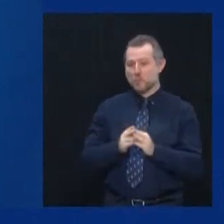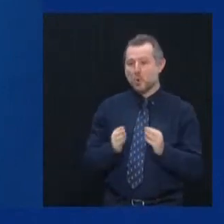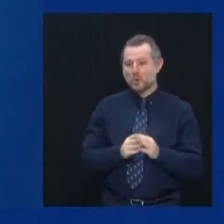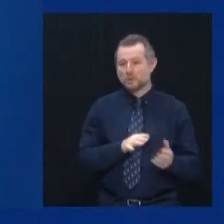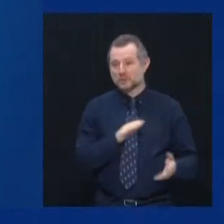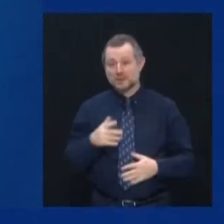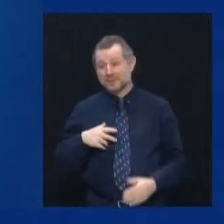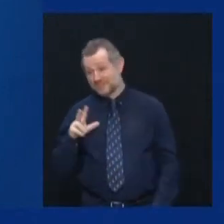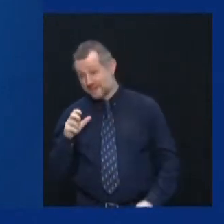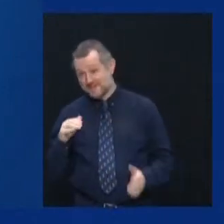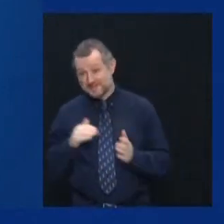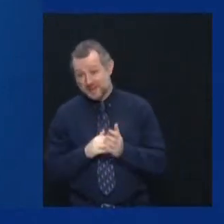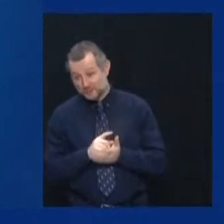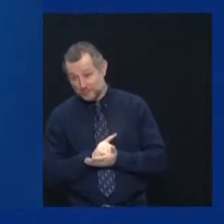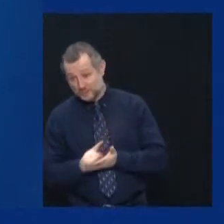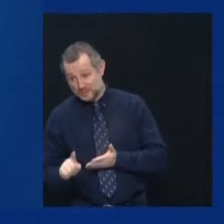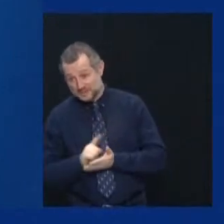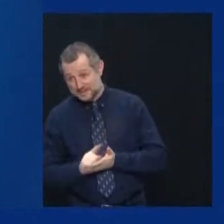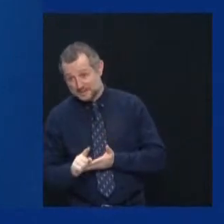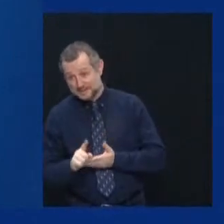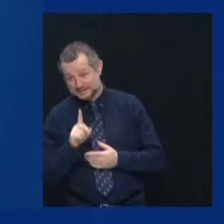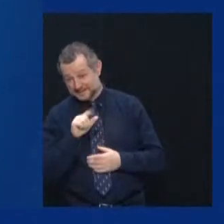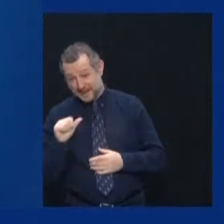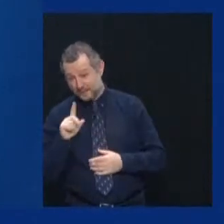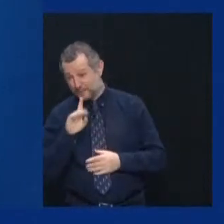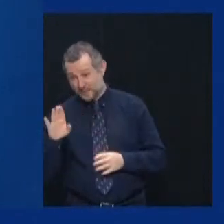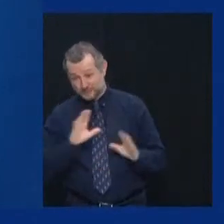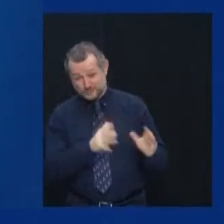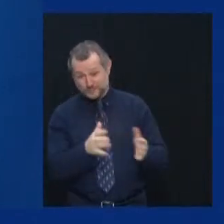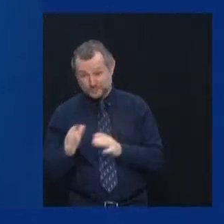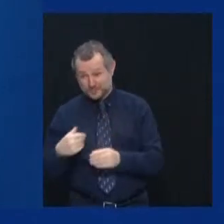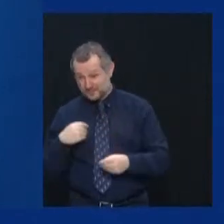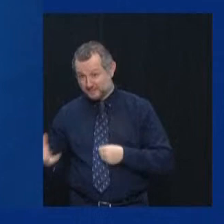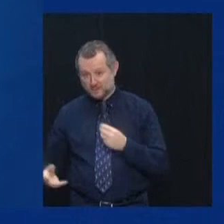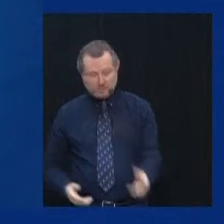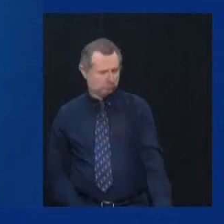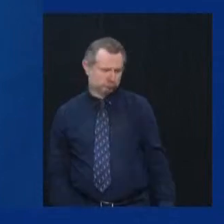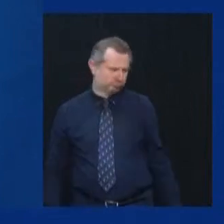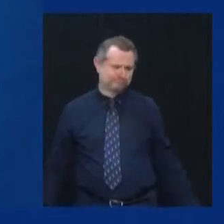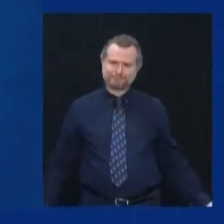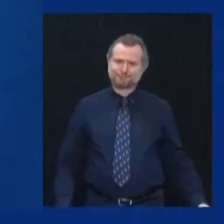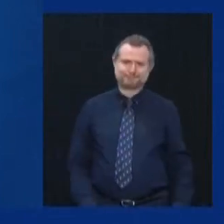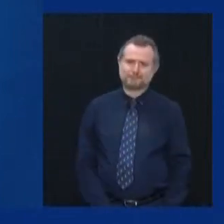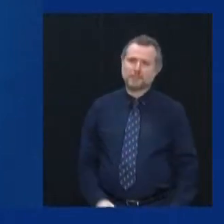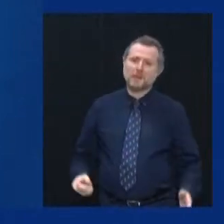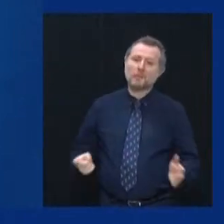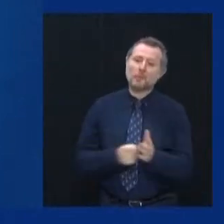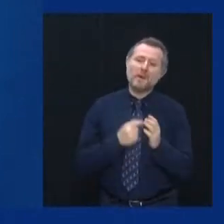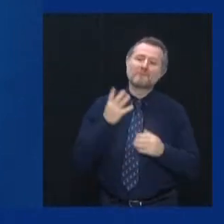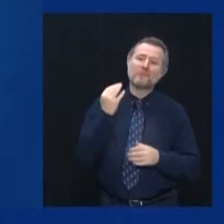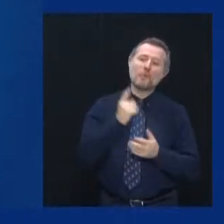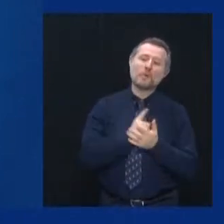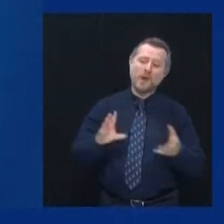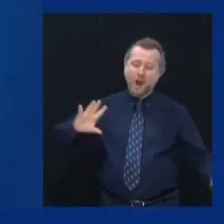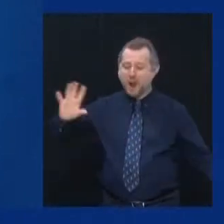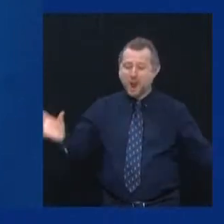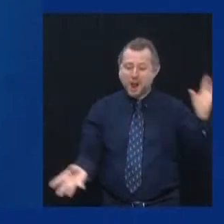300,000 just for 1A and 1B is 14 weeks. Somebody like